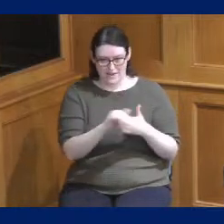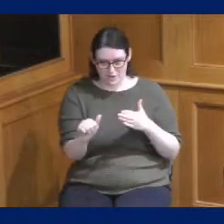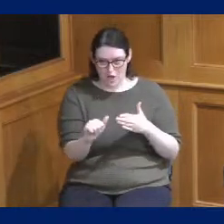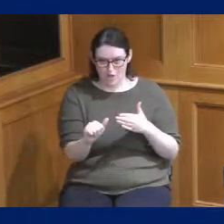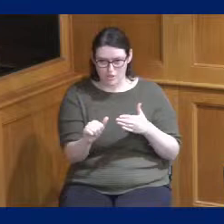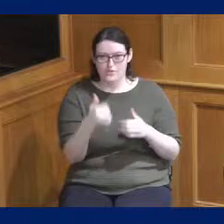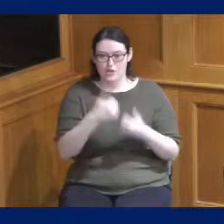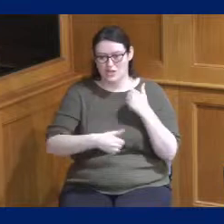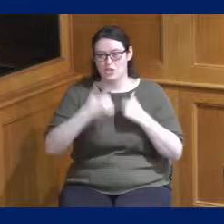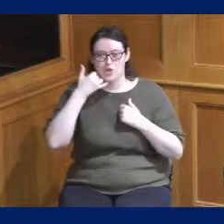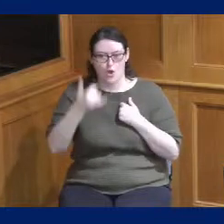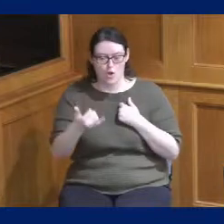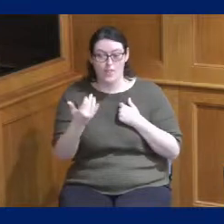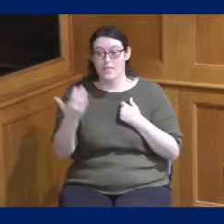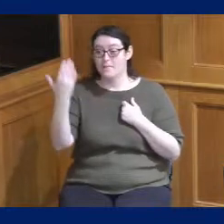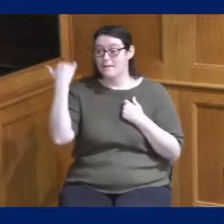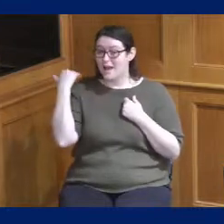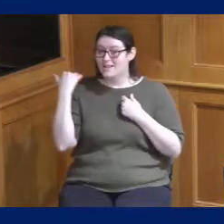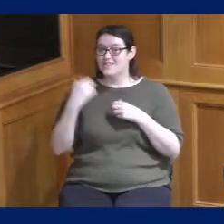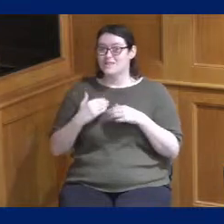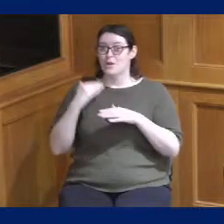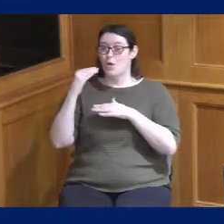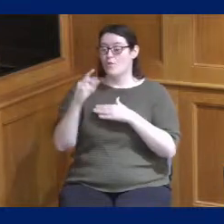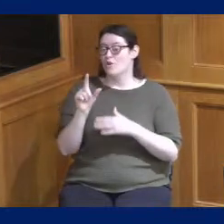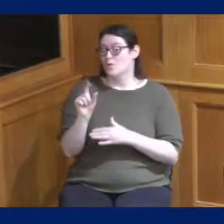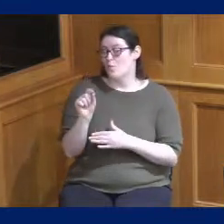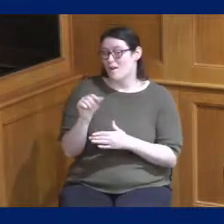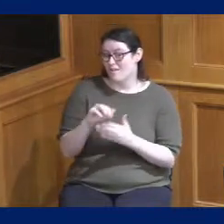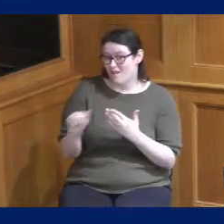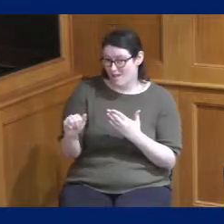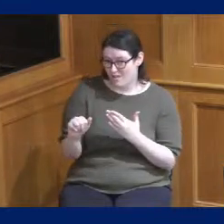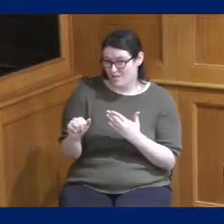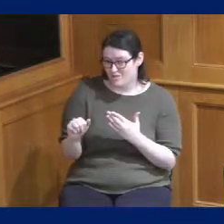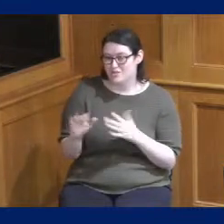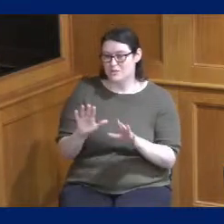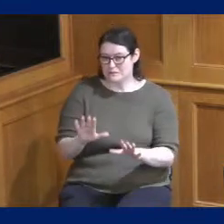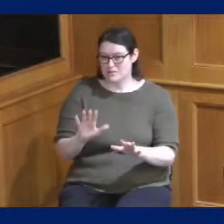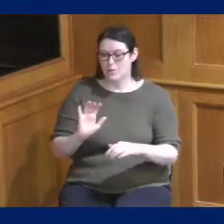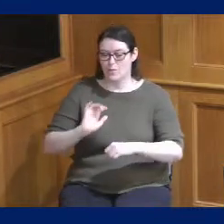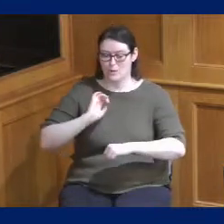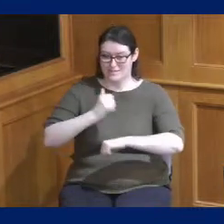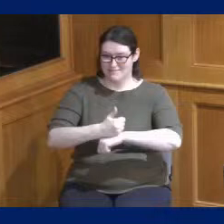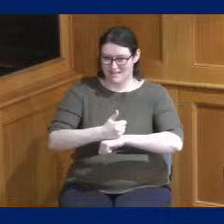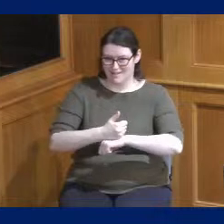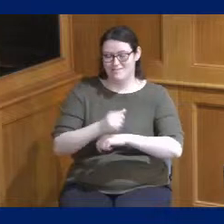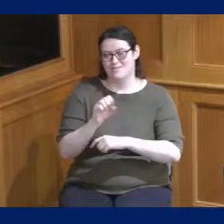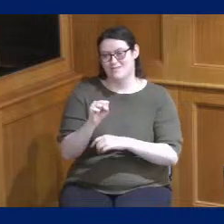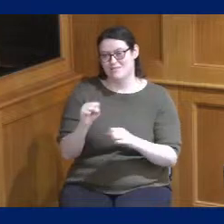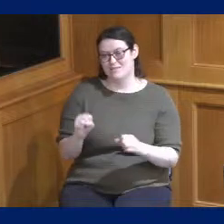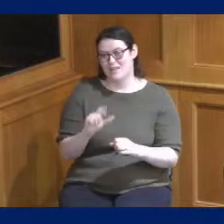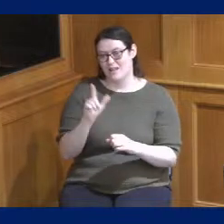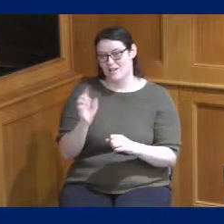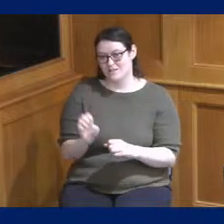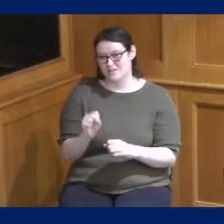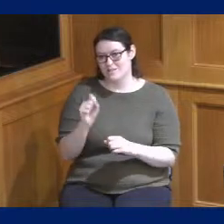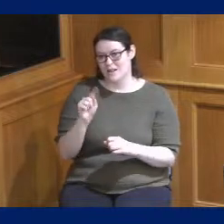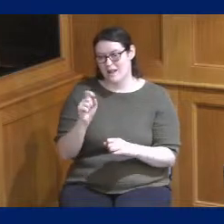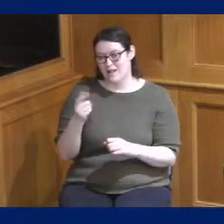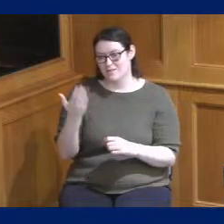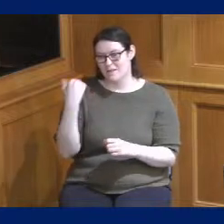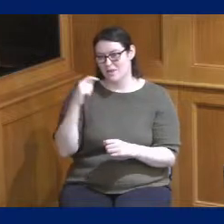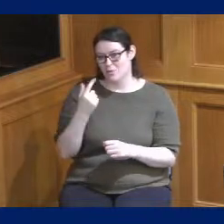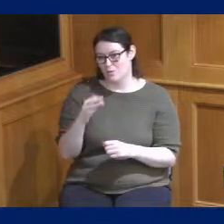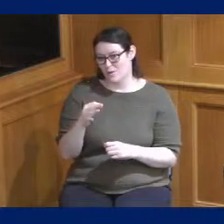$5. It, in the past, has been higher than $20. So when we put in place the sales tax back in 2019, we lowered